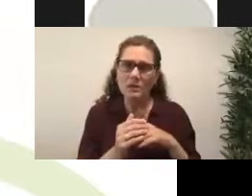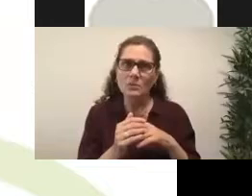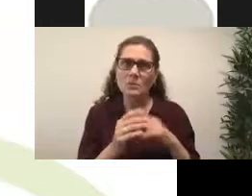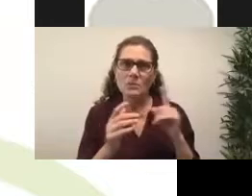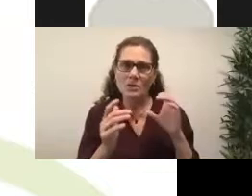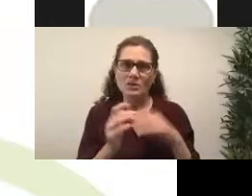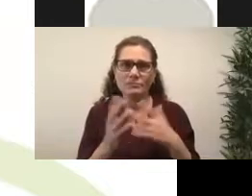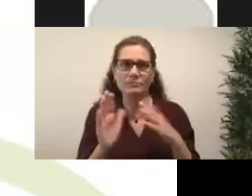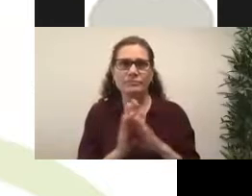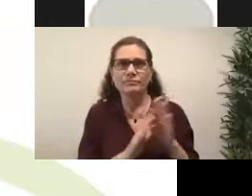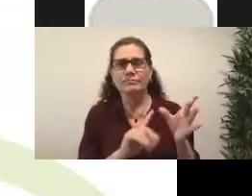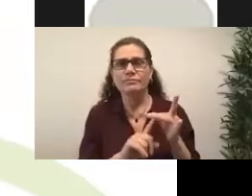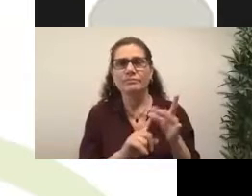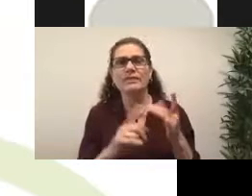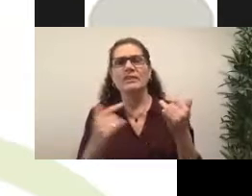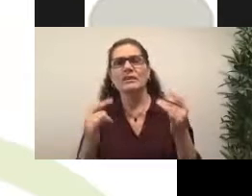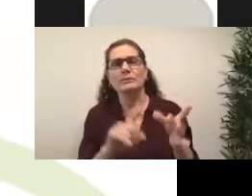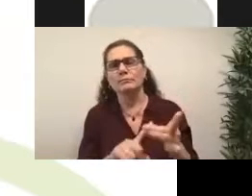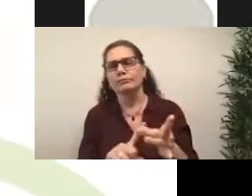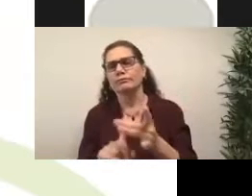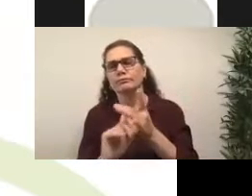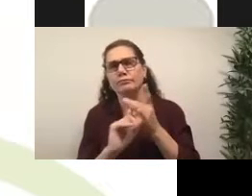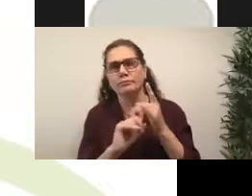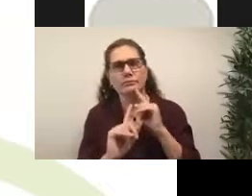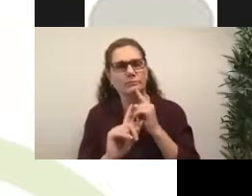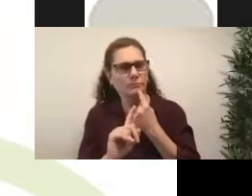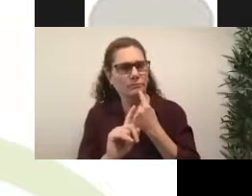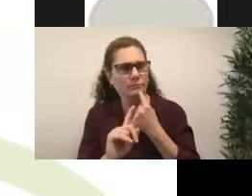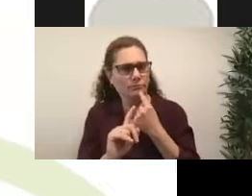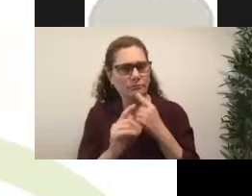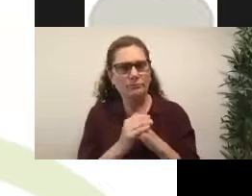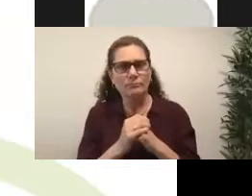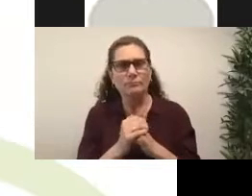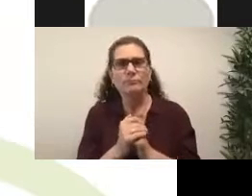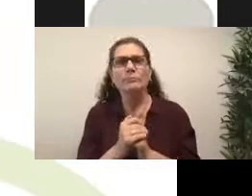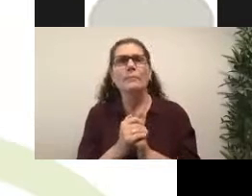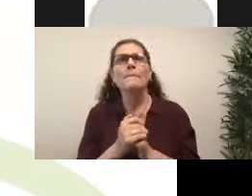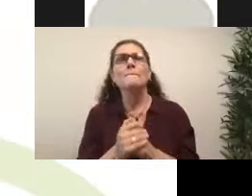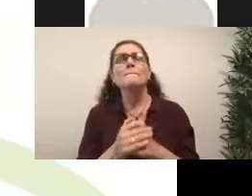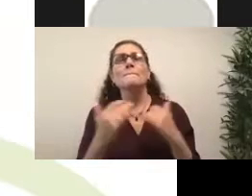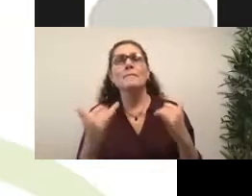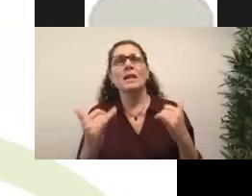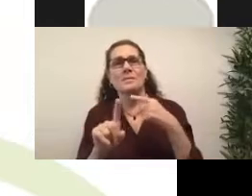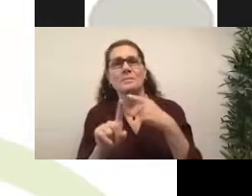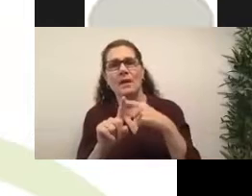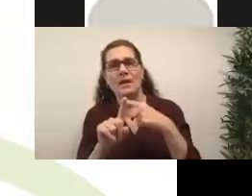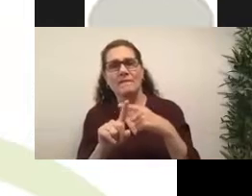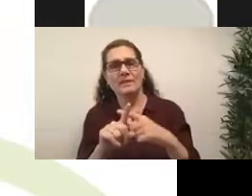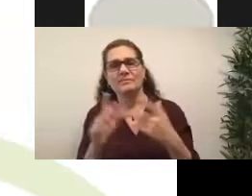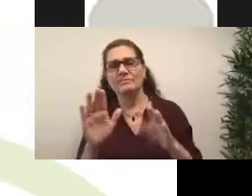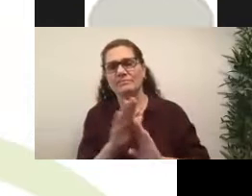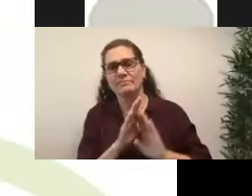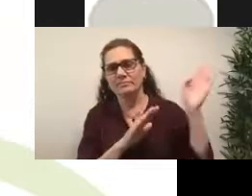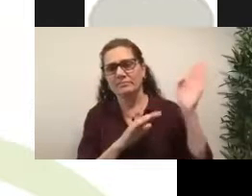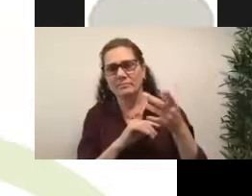want to see, particularly going into the holidays. But again, we are seeing an increase in the transmission, and we remain in the